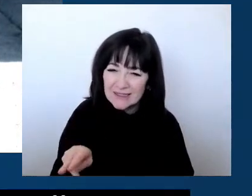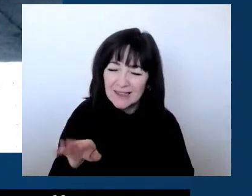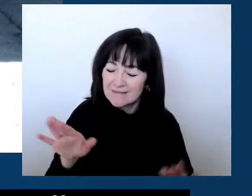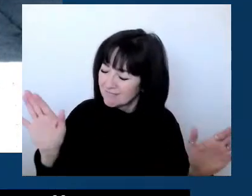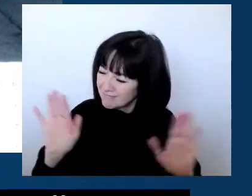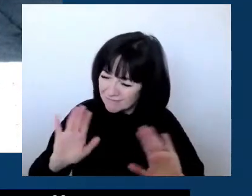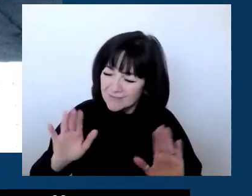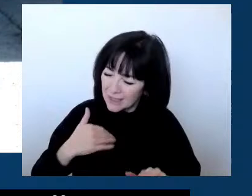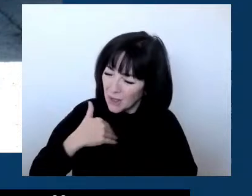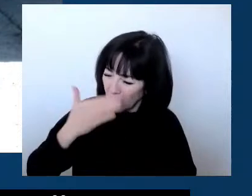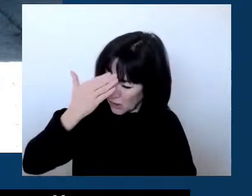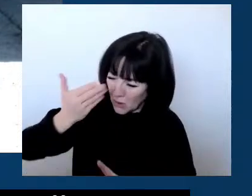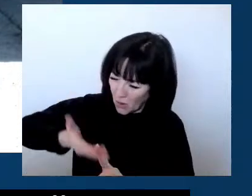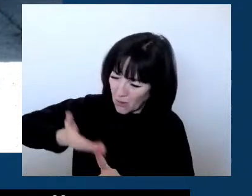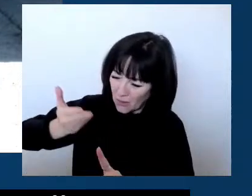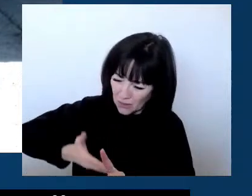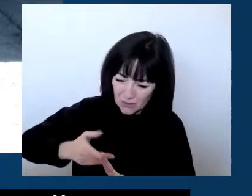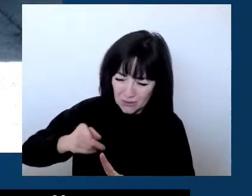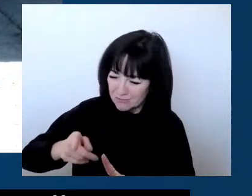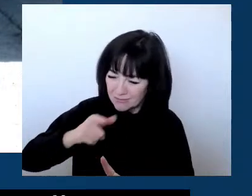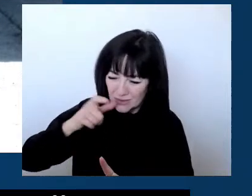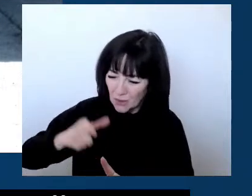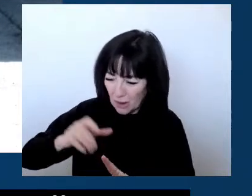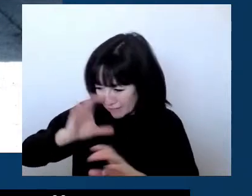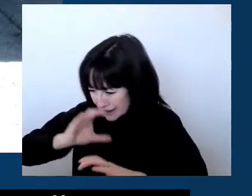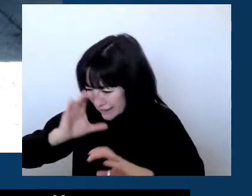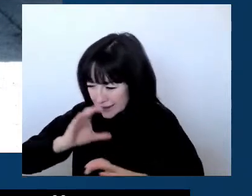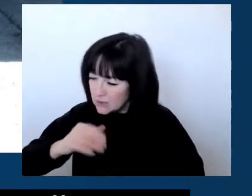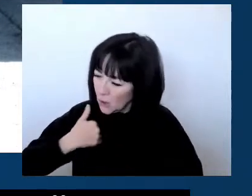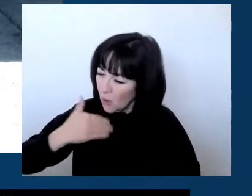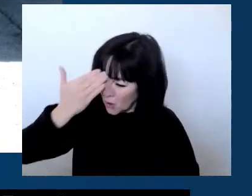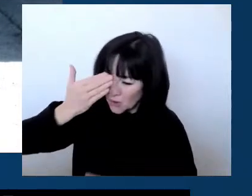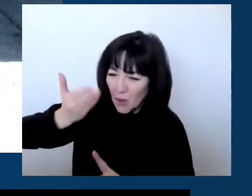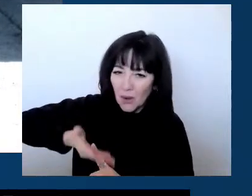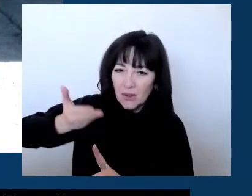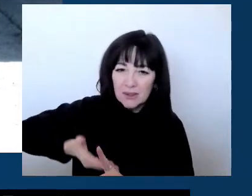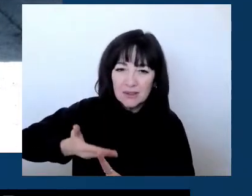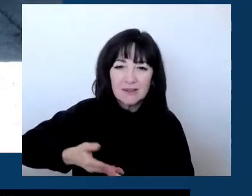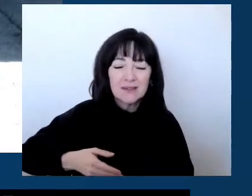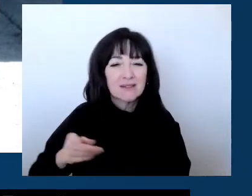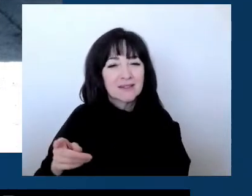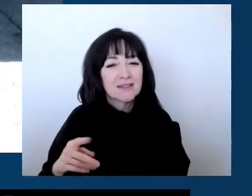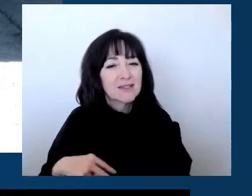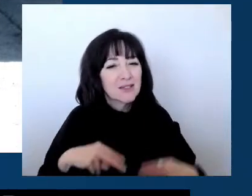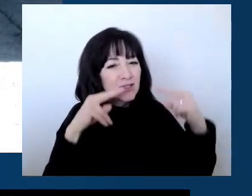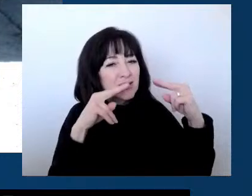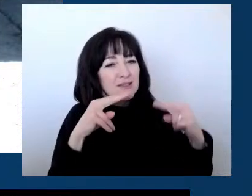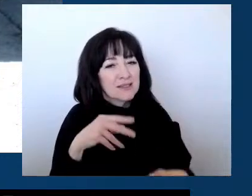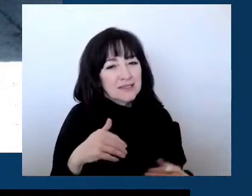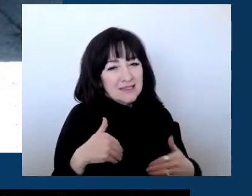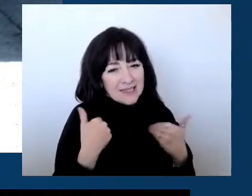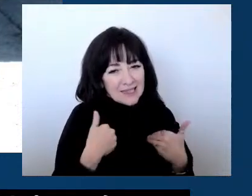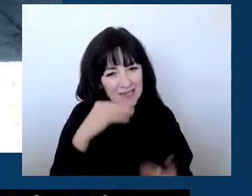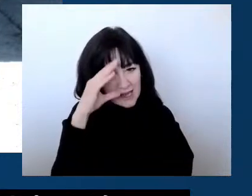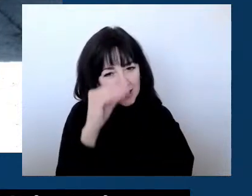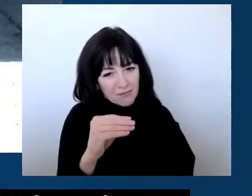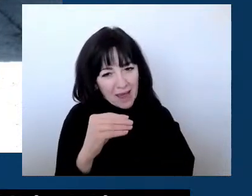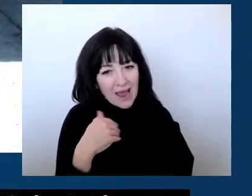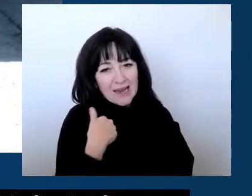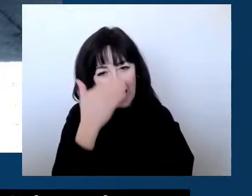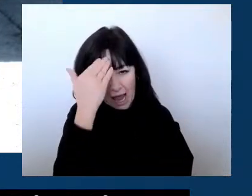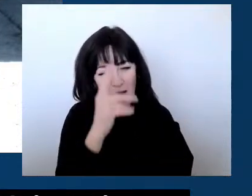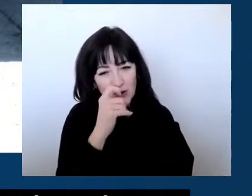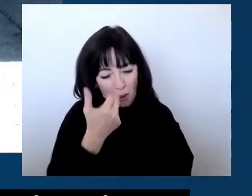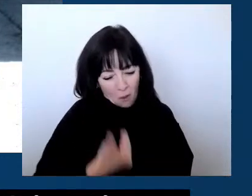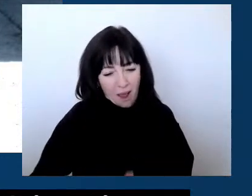you are. We know who you are. Don't do this. We know who you are." Dr. Einstein looked up to the conductor and said, "Young man, I know who I am